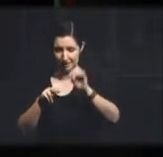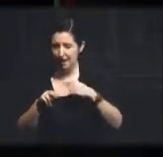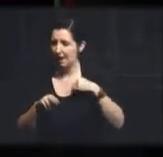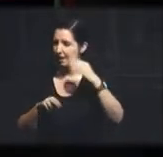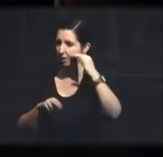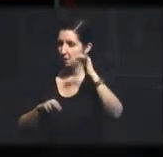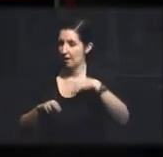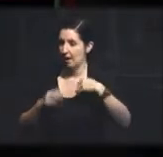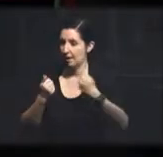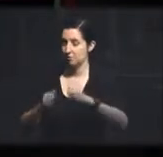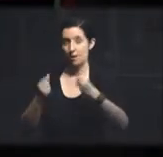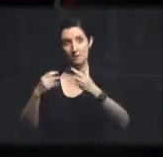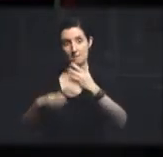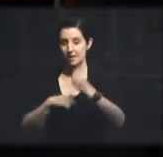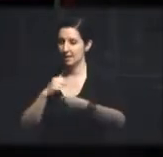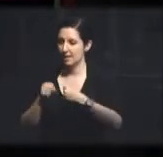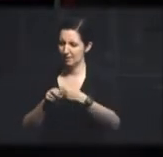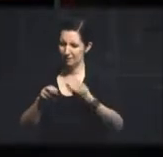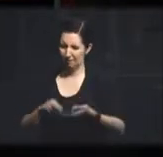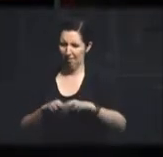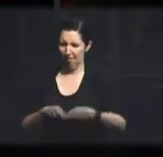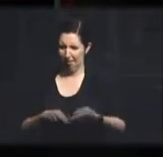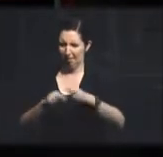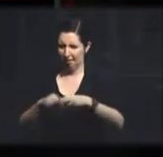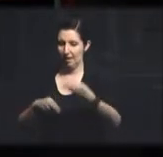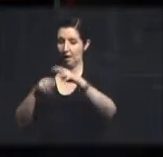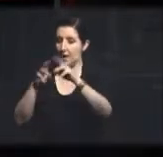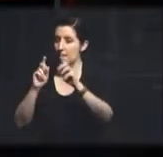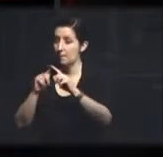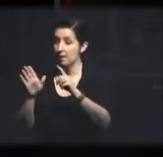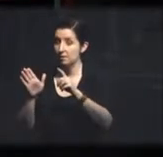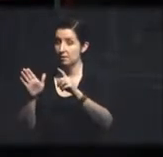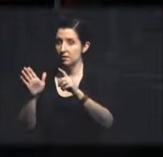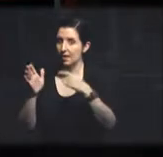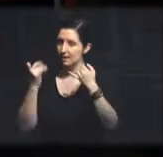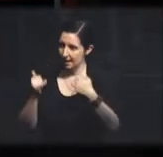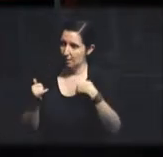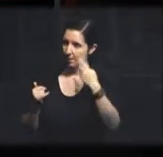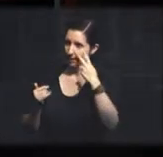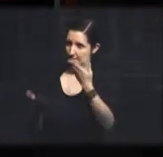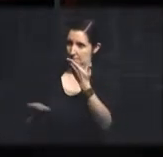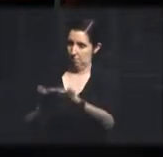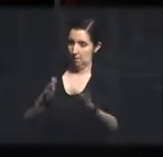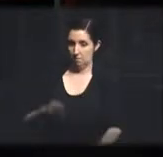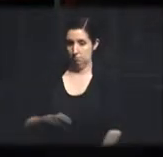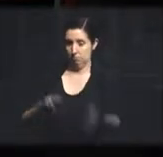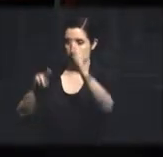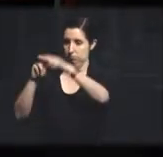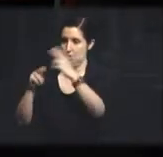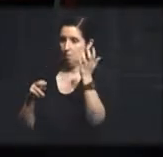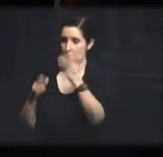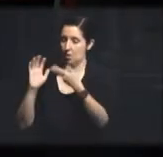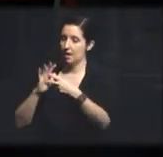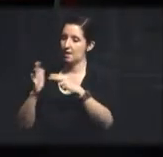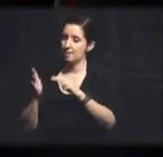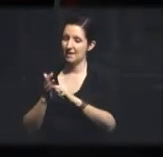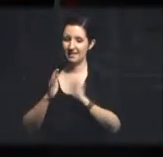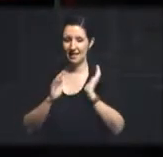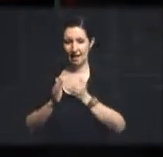To see it go up like this, what it tells me is that a lot of initiatives and a lot of effort and a lot